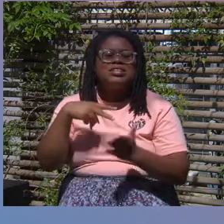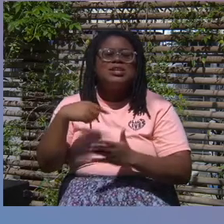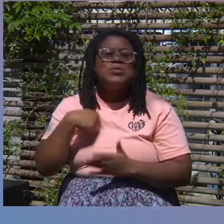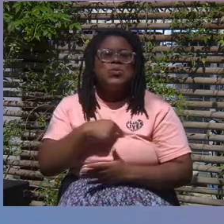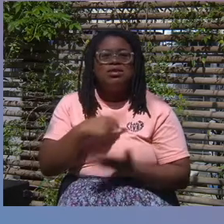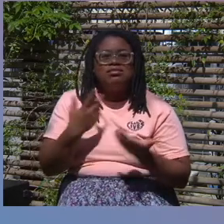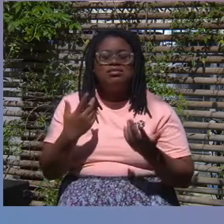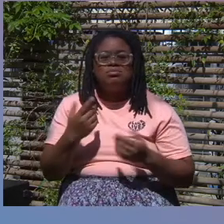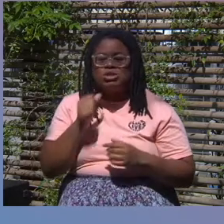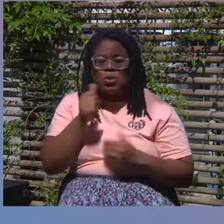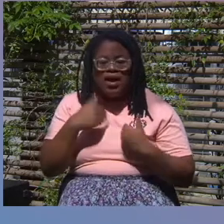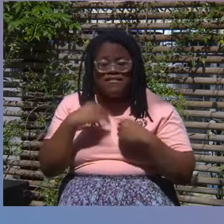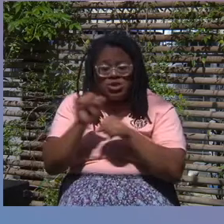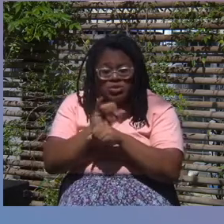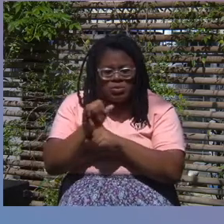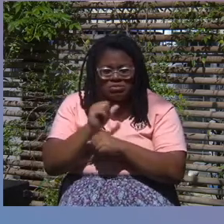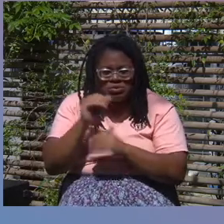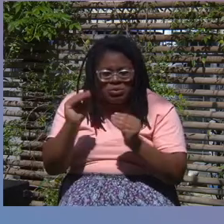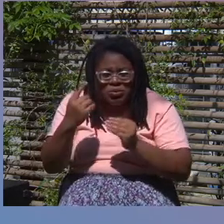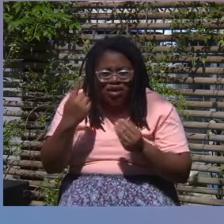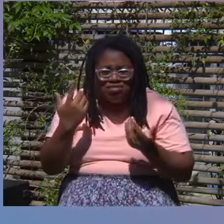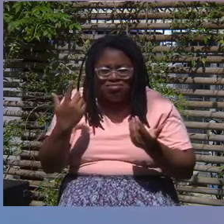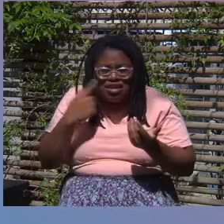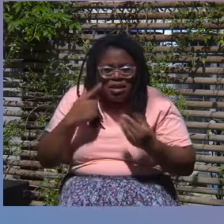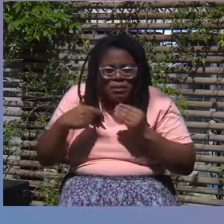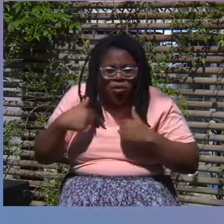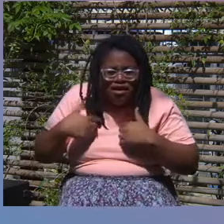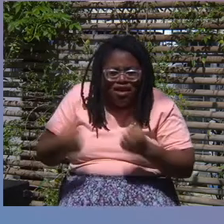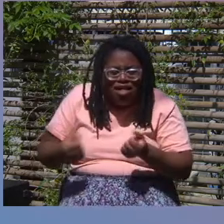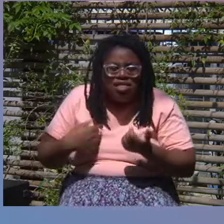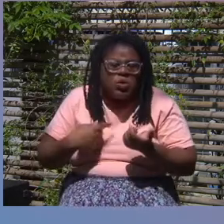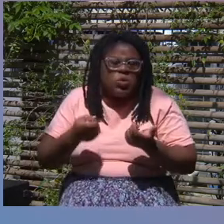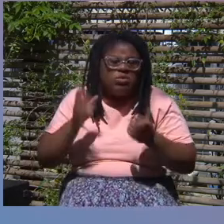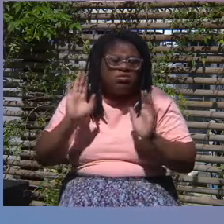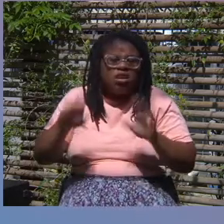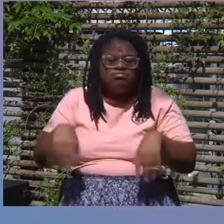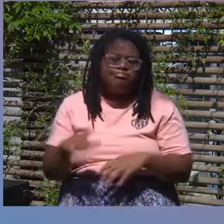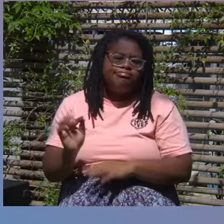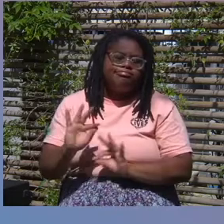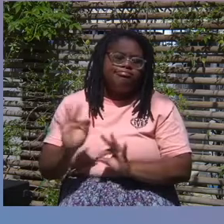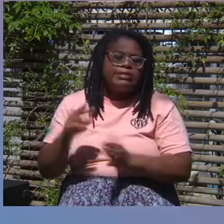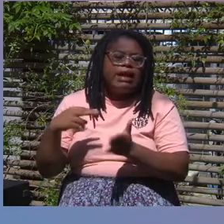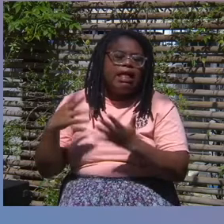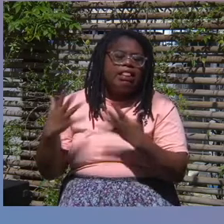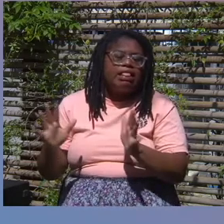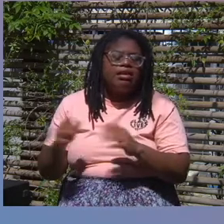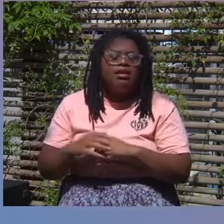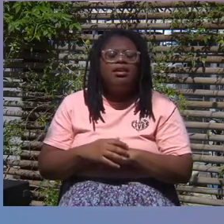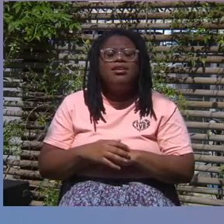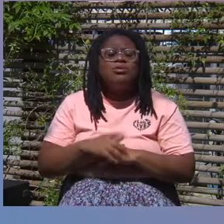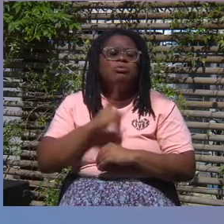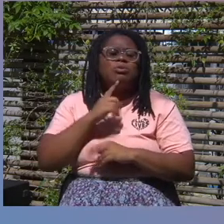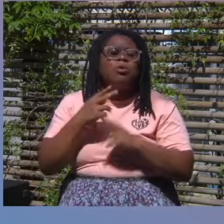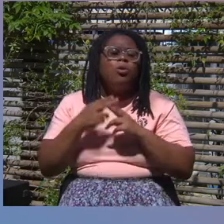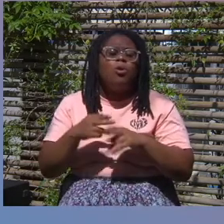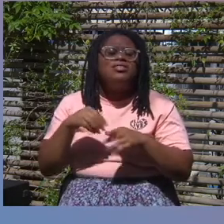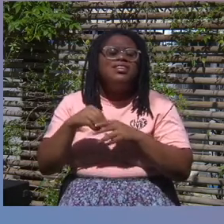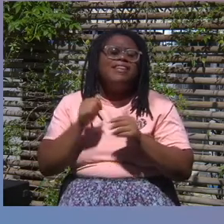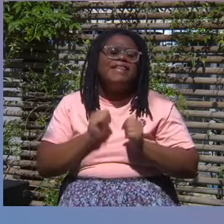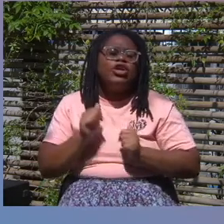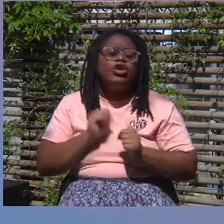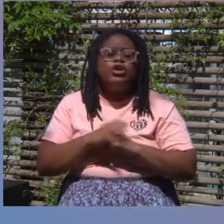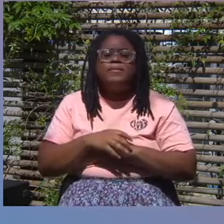gypsies. We don't have no insurance. Ain't nobody thinking. You know, we're the spectacle, the deus ex machina, which is what we call in the